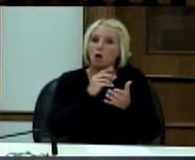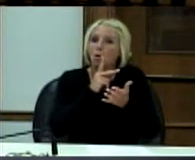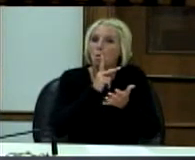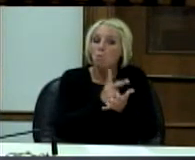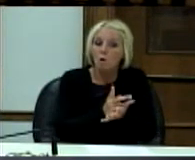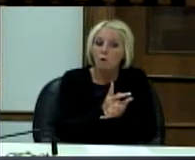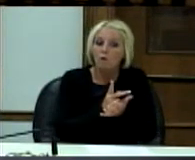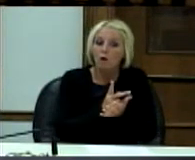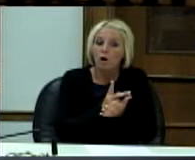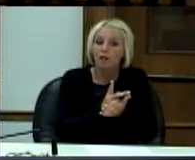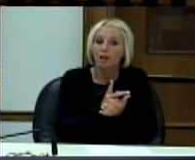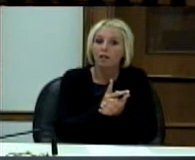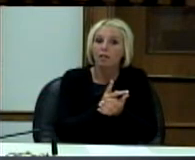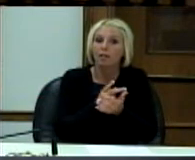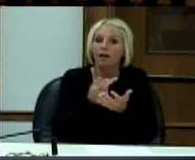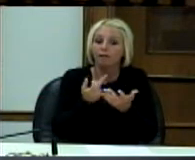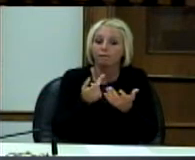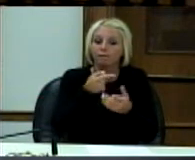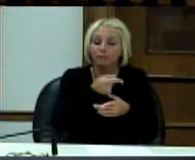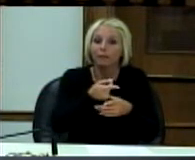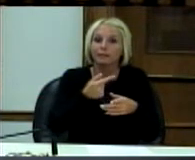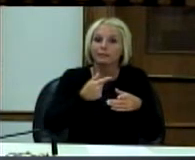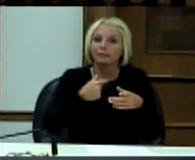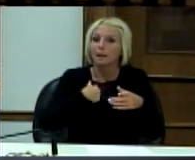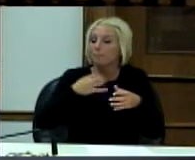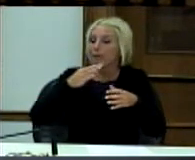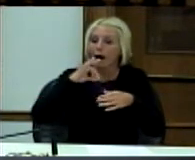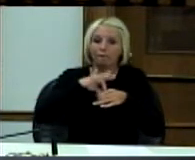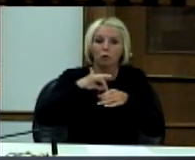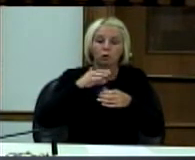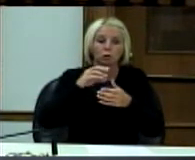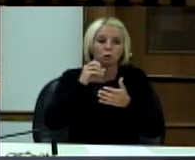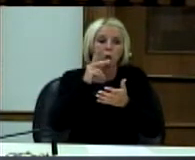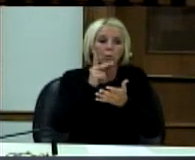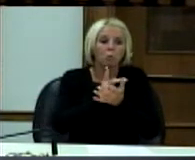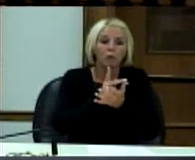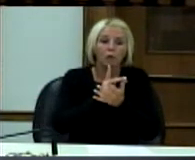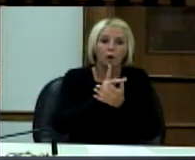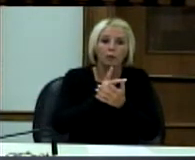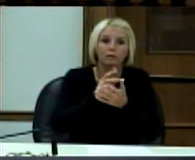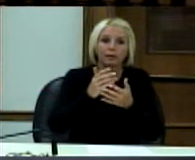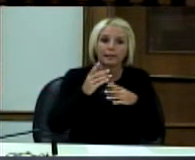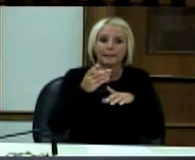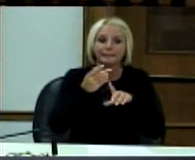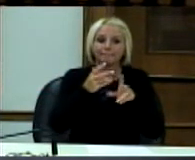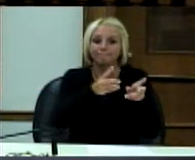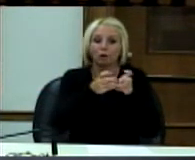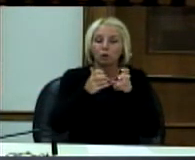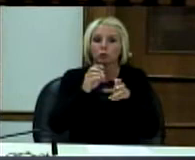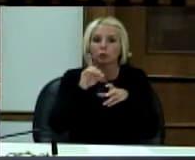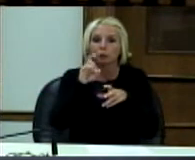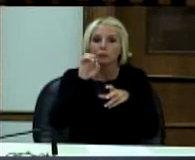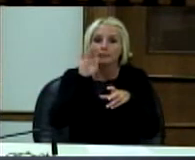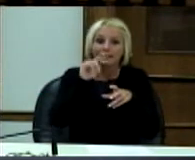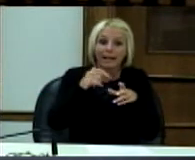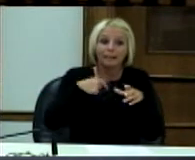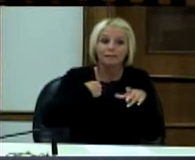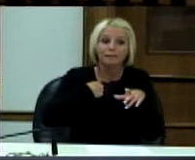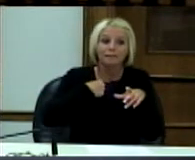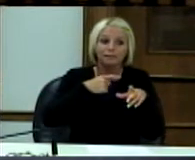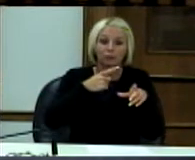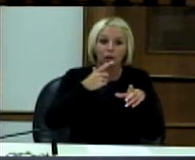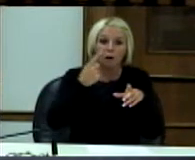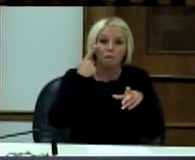my approval of this resolution, or my vote to approve this resolution, is based on the intent that the funds be used only for